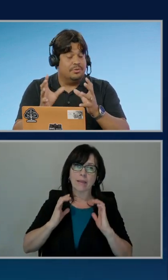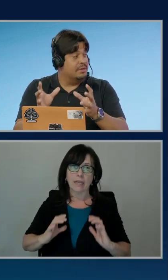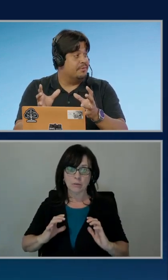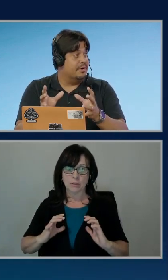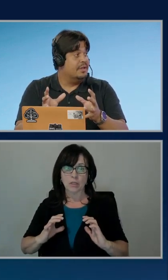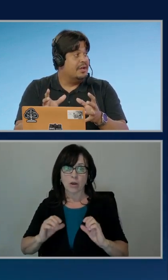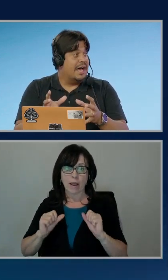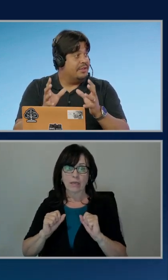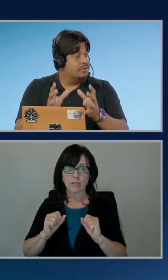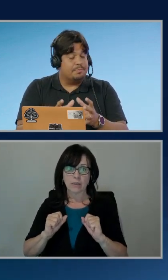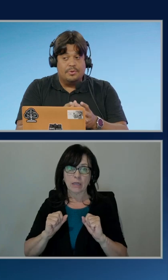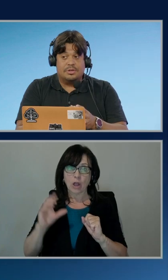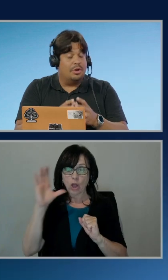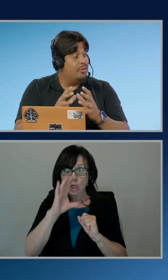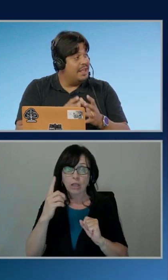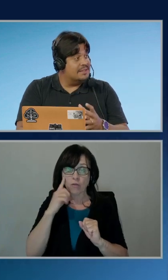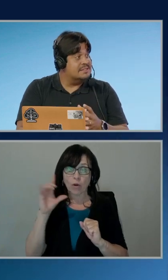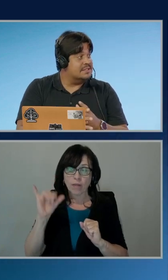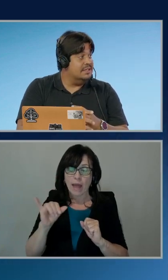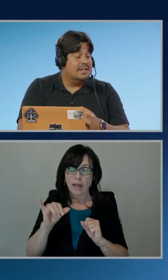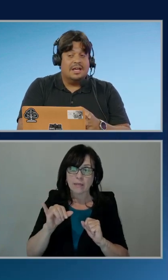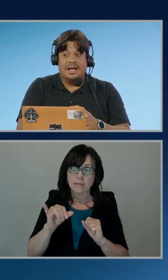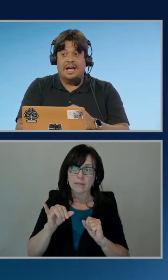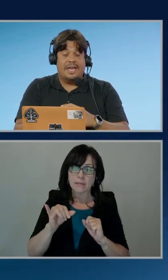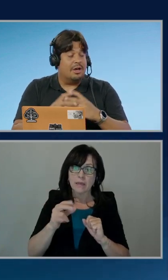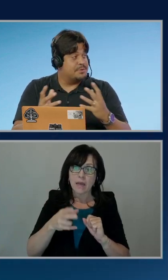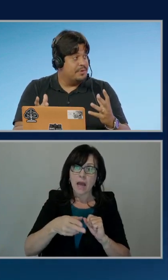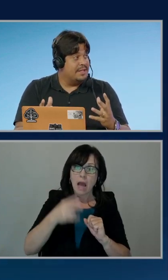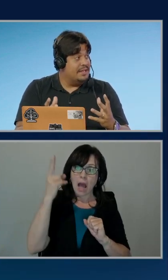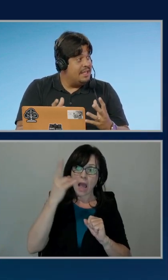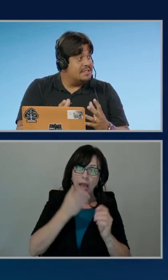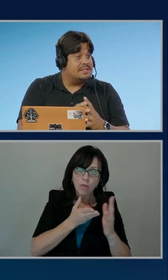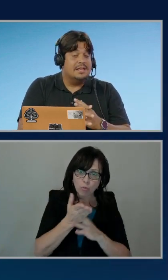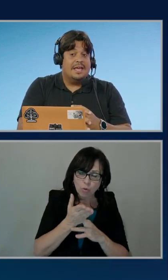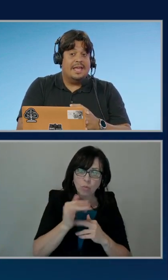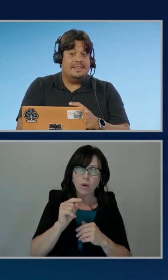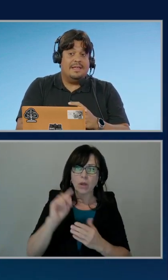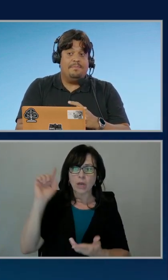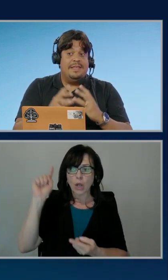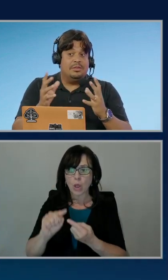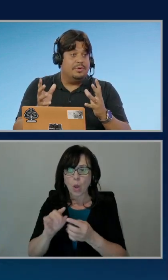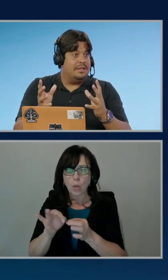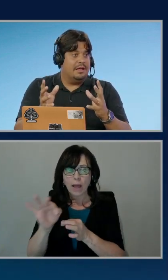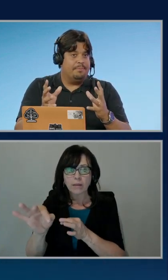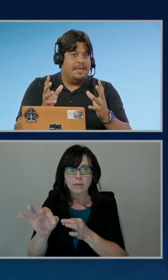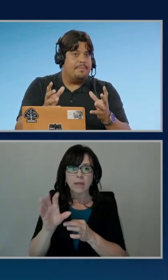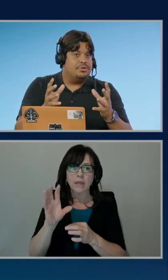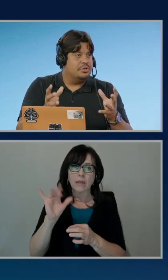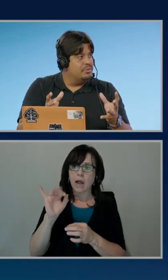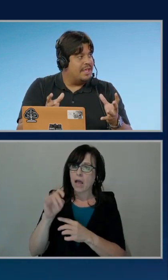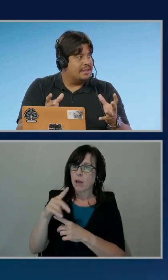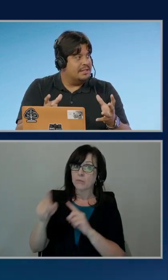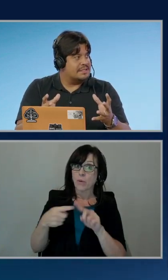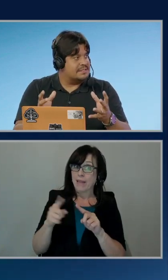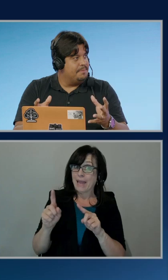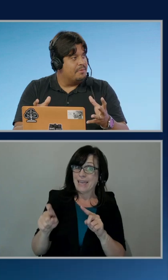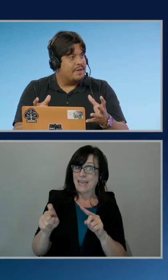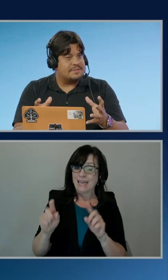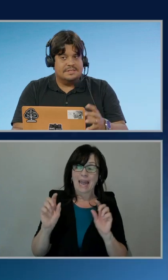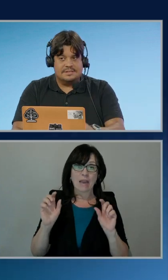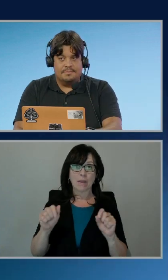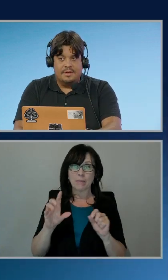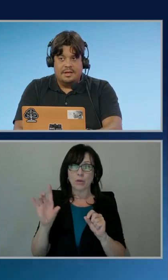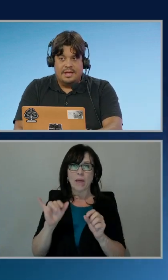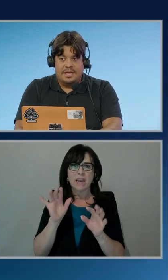workloads are looking for. High throughput, low latency, IOPS when they need, and then being able to do that in a simple